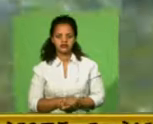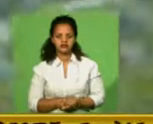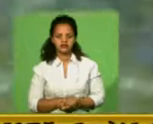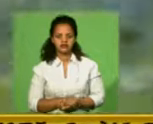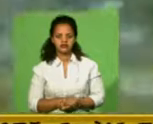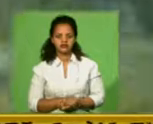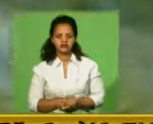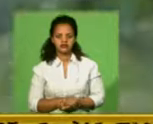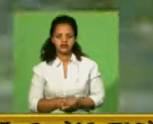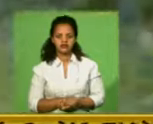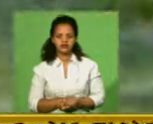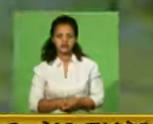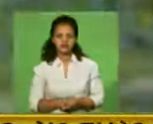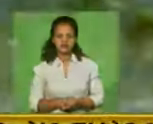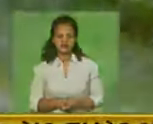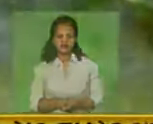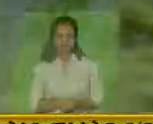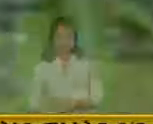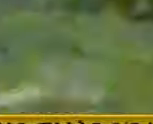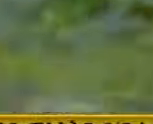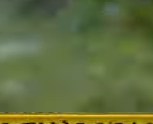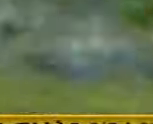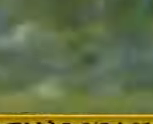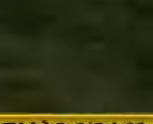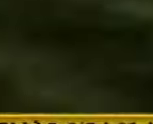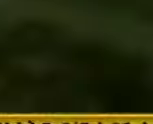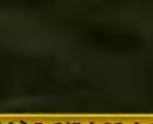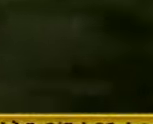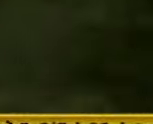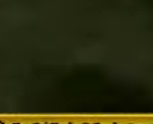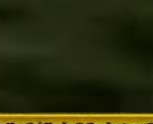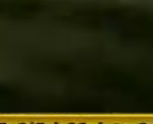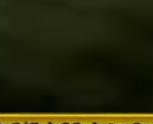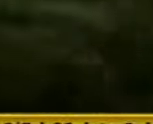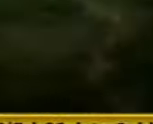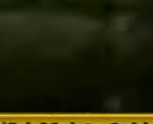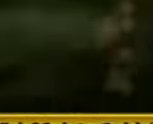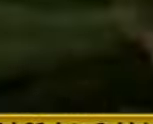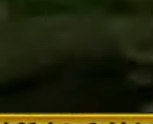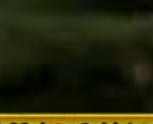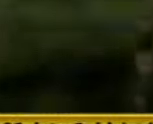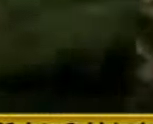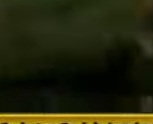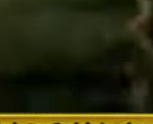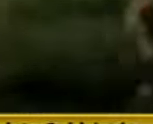Thank you.